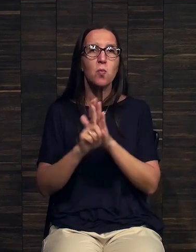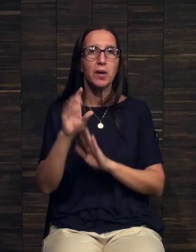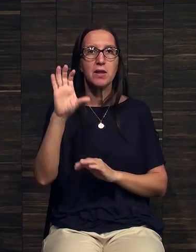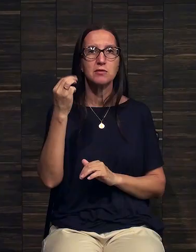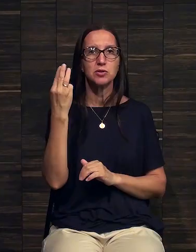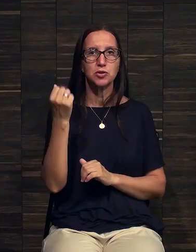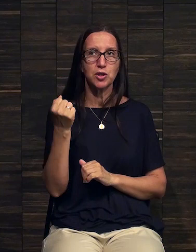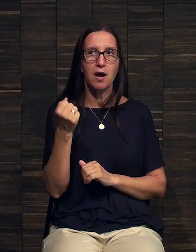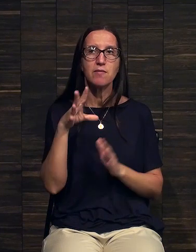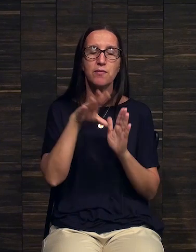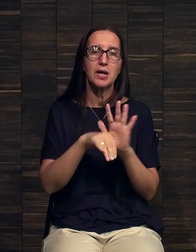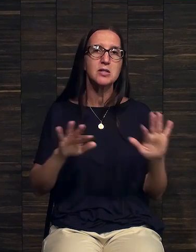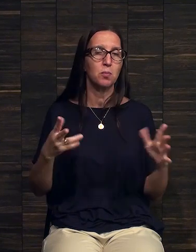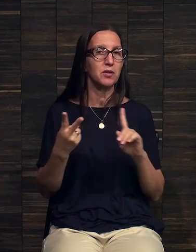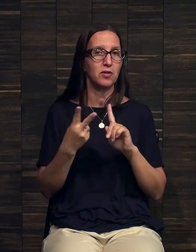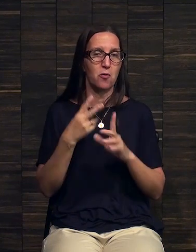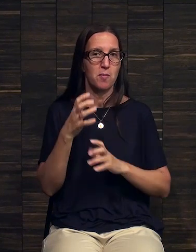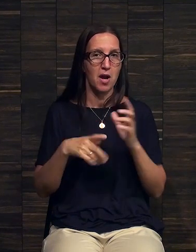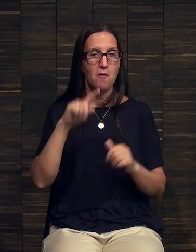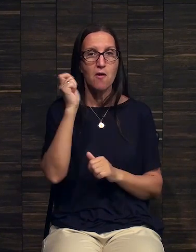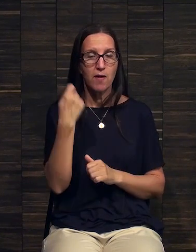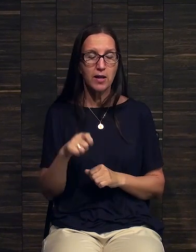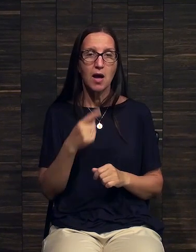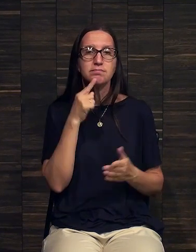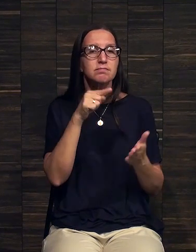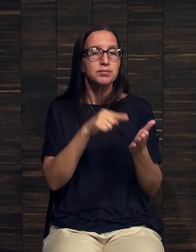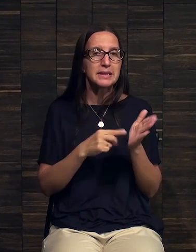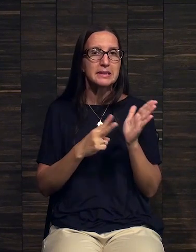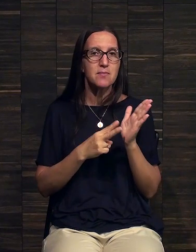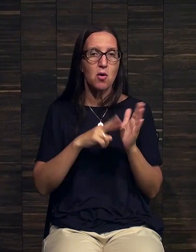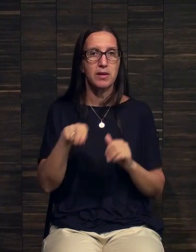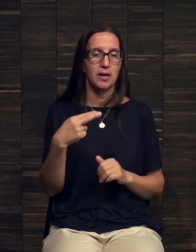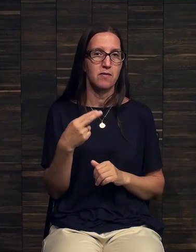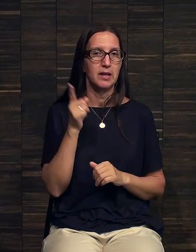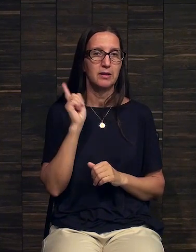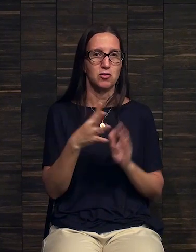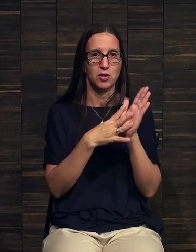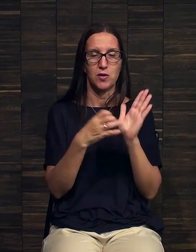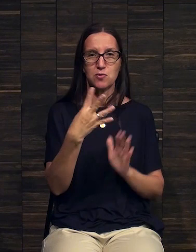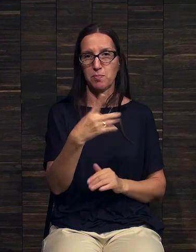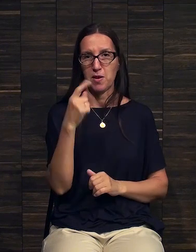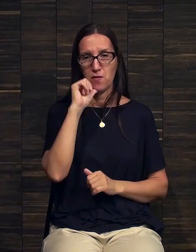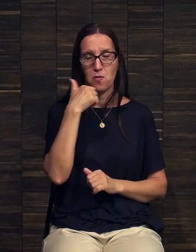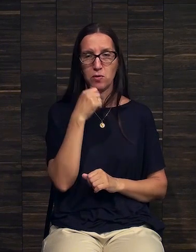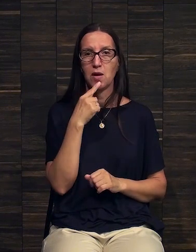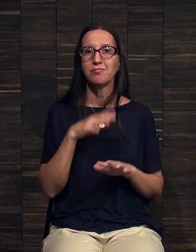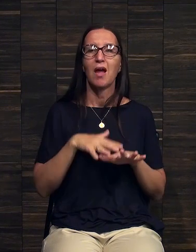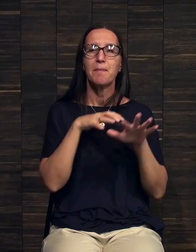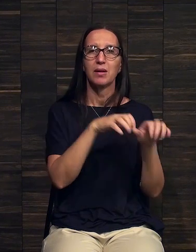before United States got engaged in the World War II. It happened in